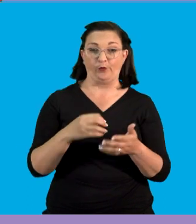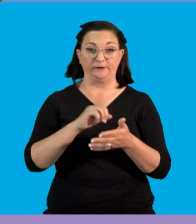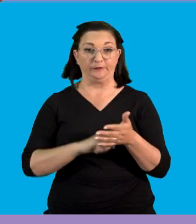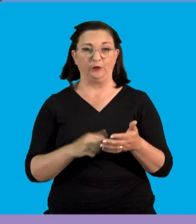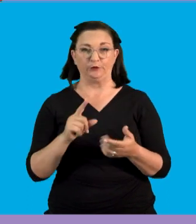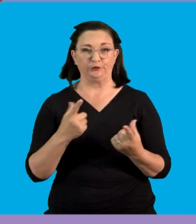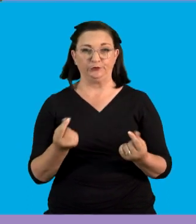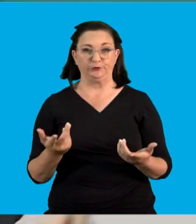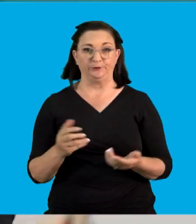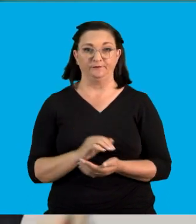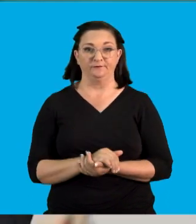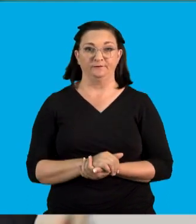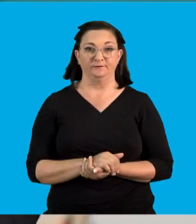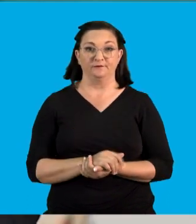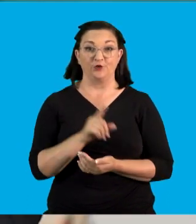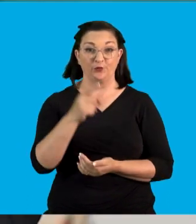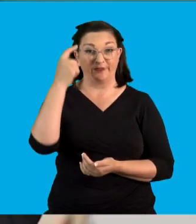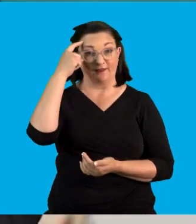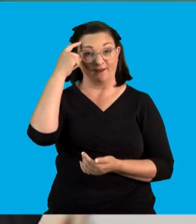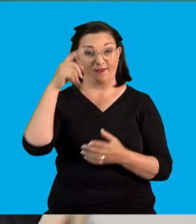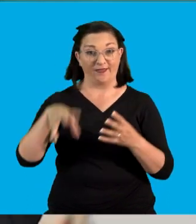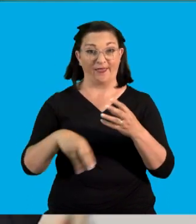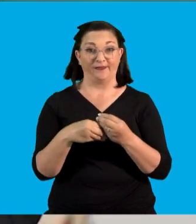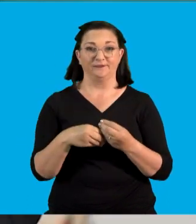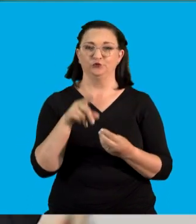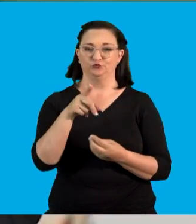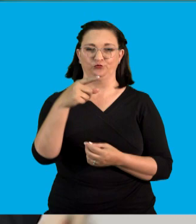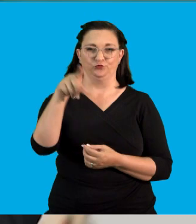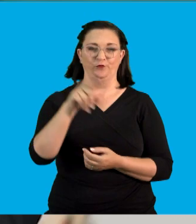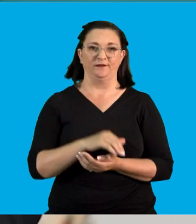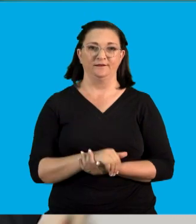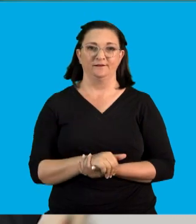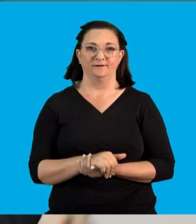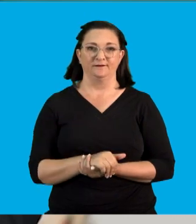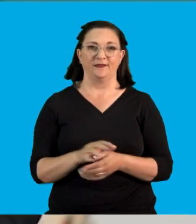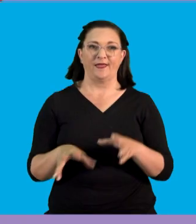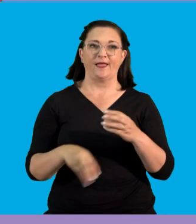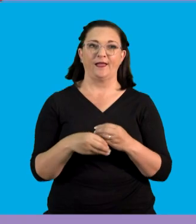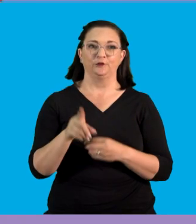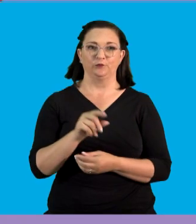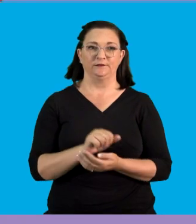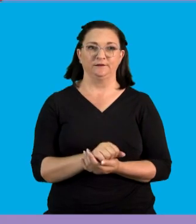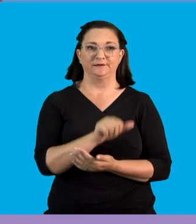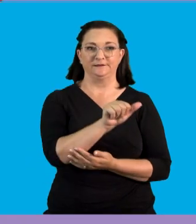do you think? If you are thinking of adding, then you are correct. What are we adding here?